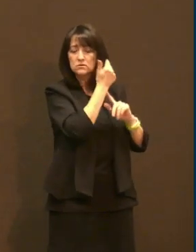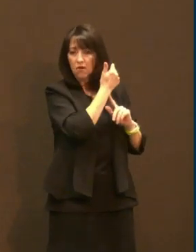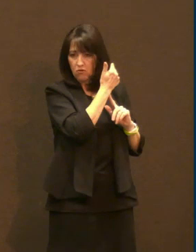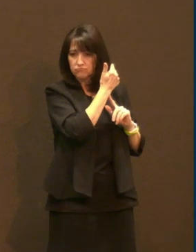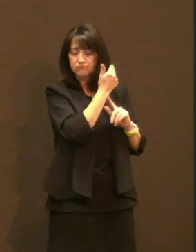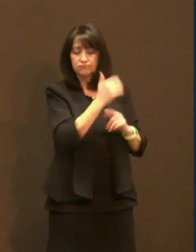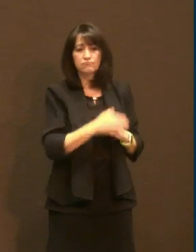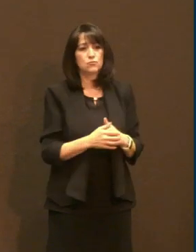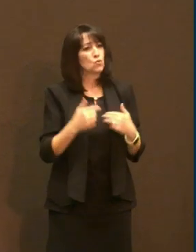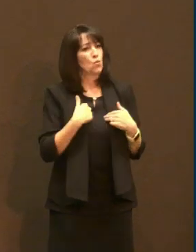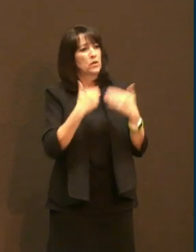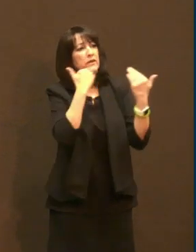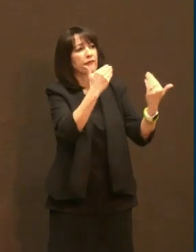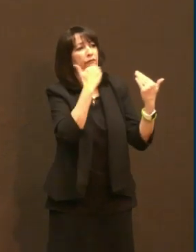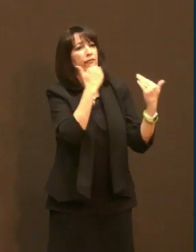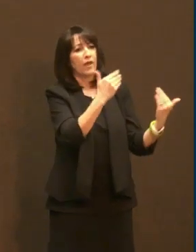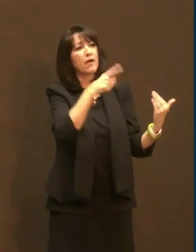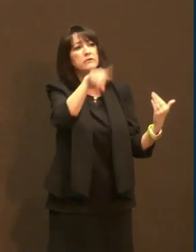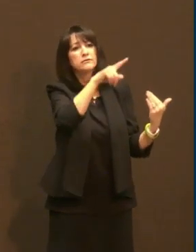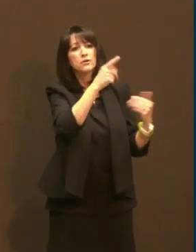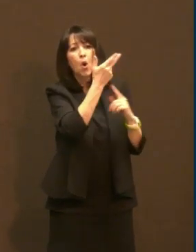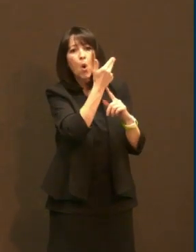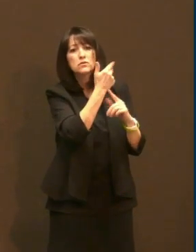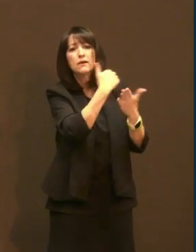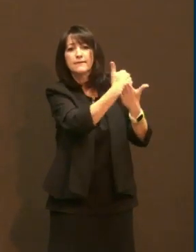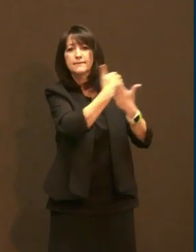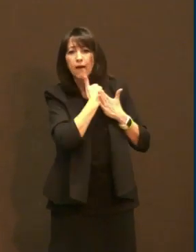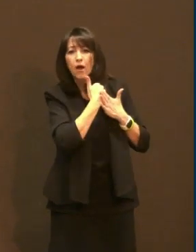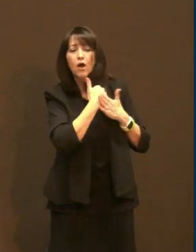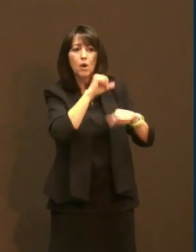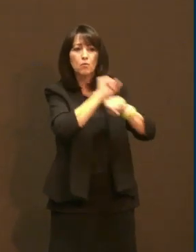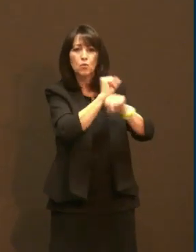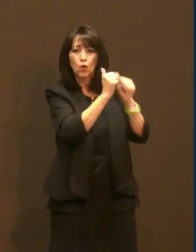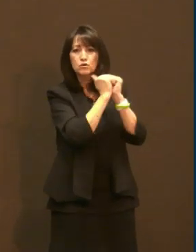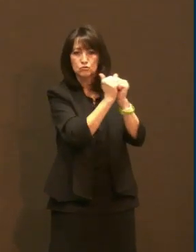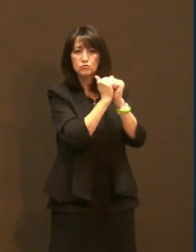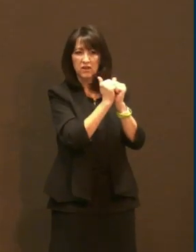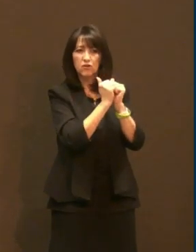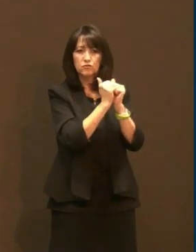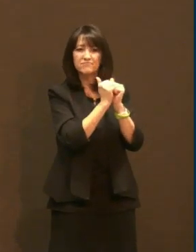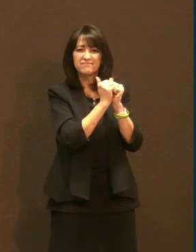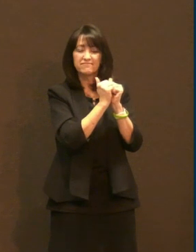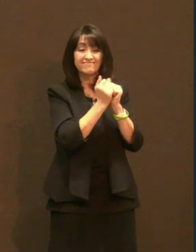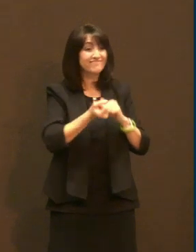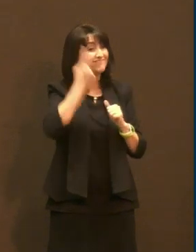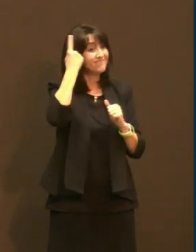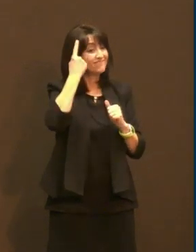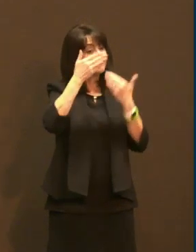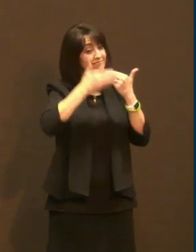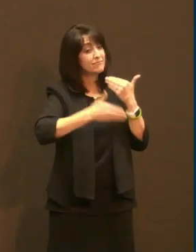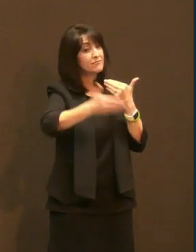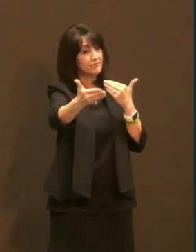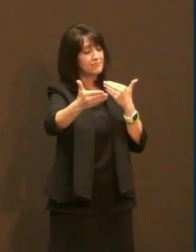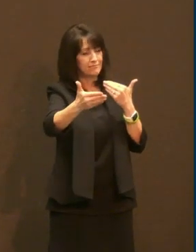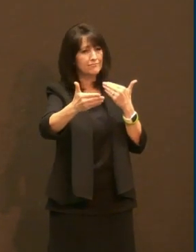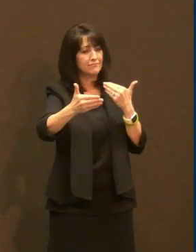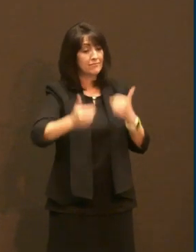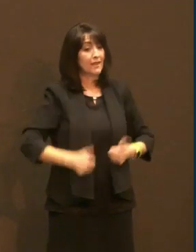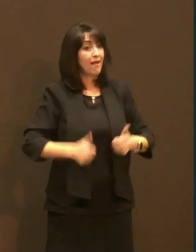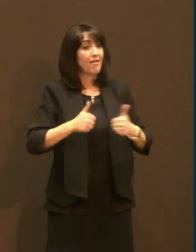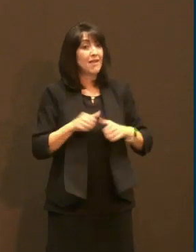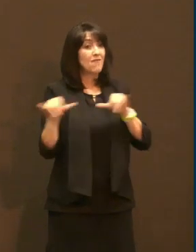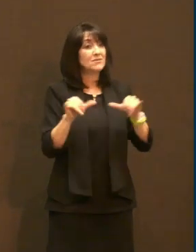you. Things are going to be different. I think that's the measure, is the message as well, as